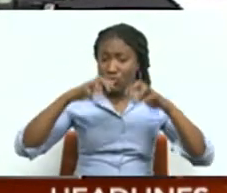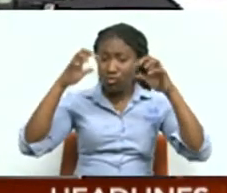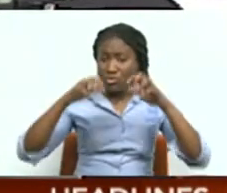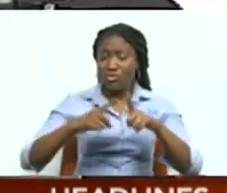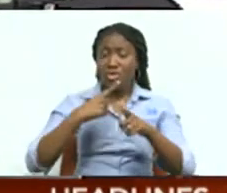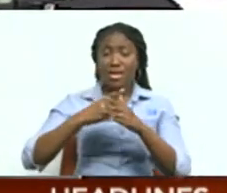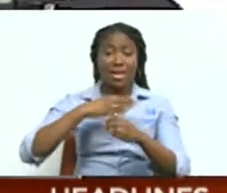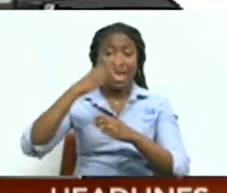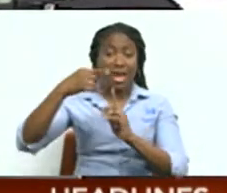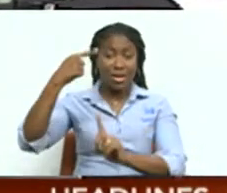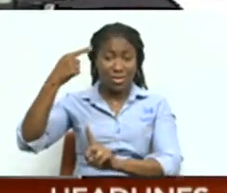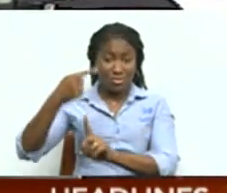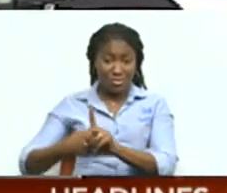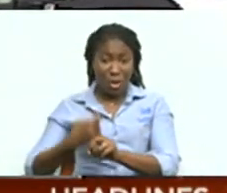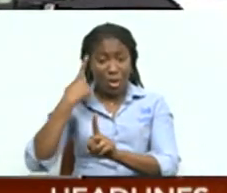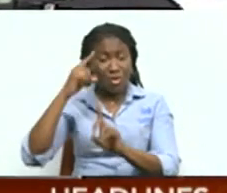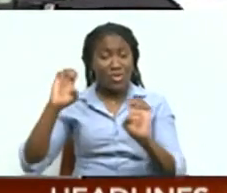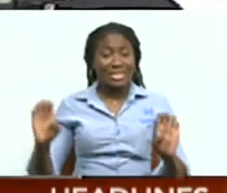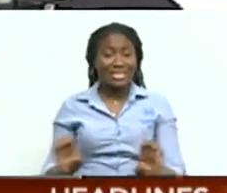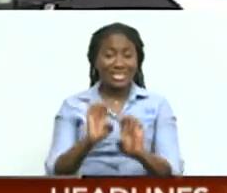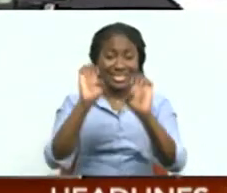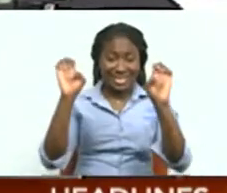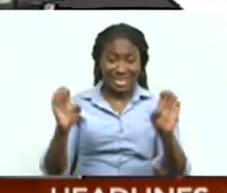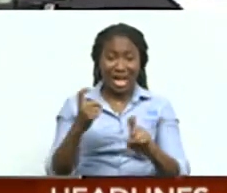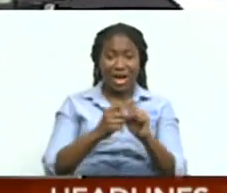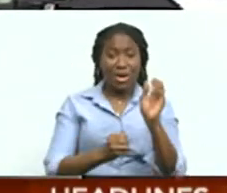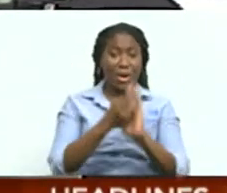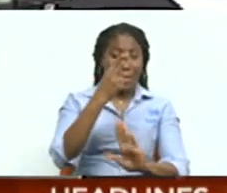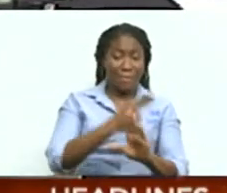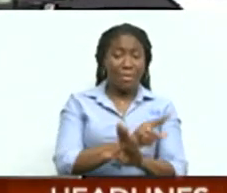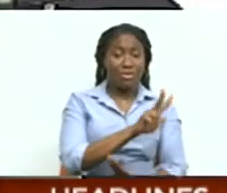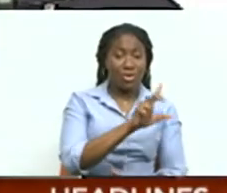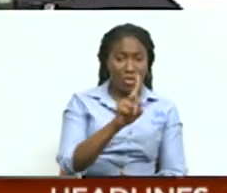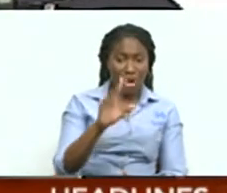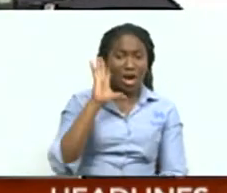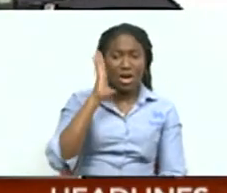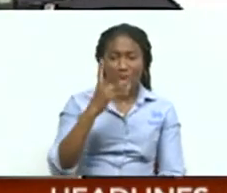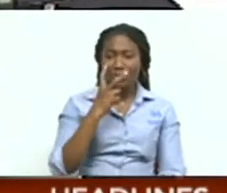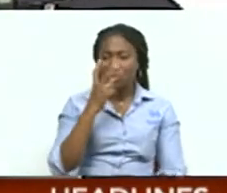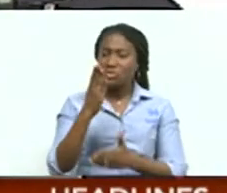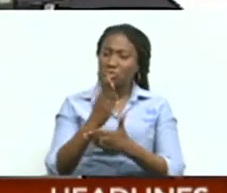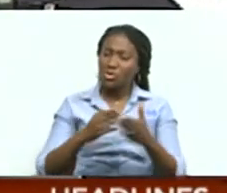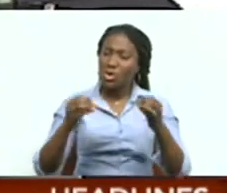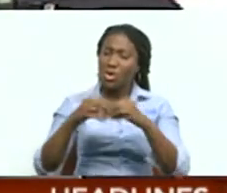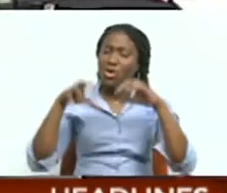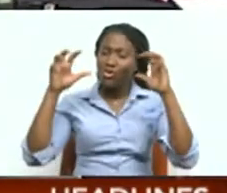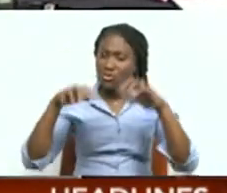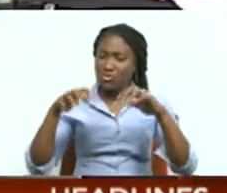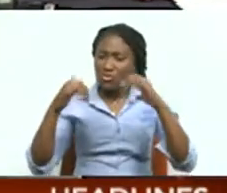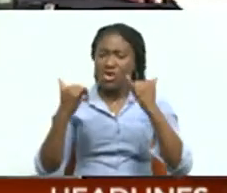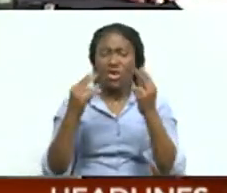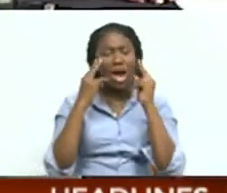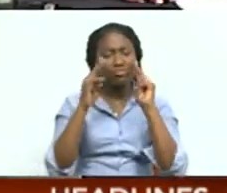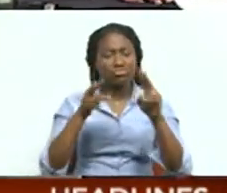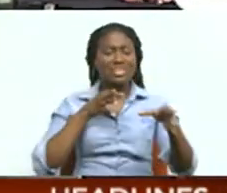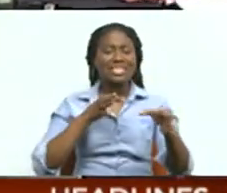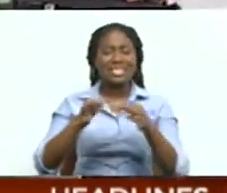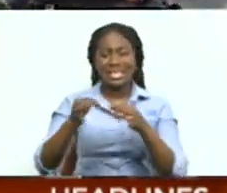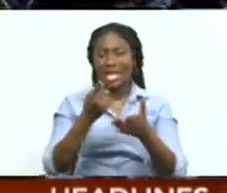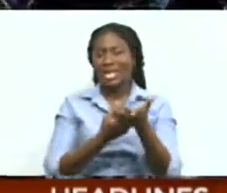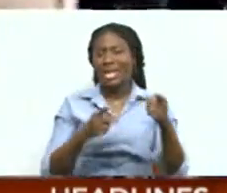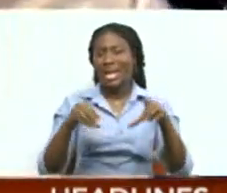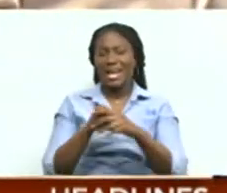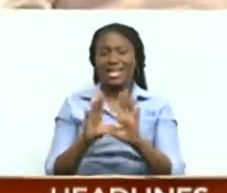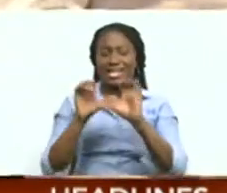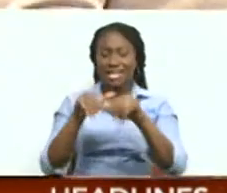month for the Easter weekend, namely from March 31st, that's when we could be watching out for a few more showers. So let's go take a look. What's going on in the